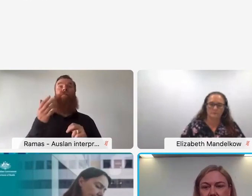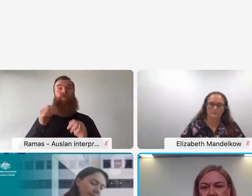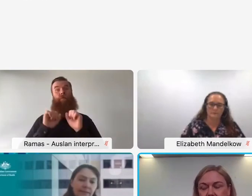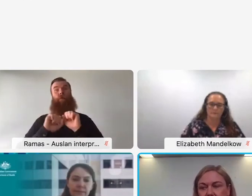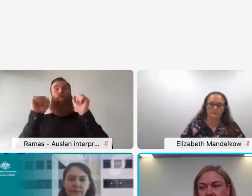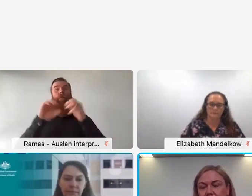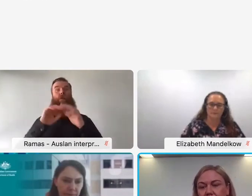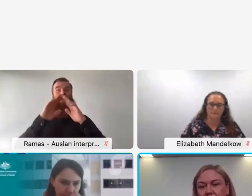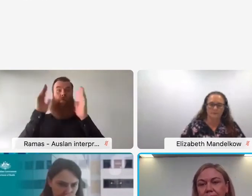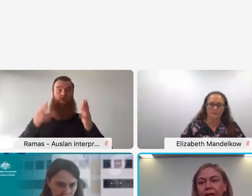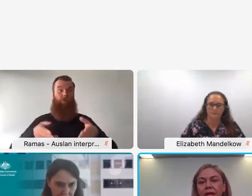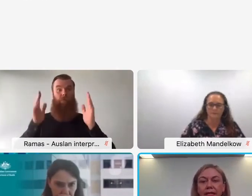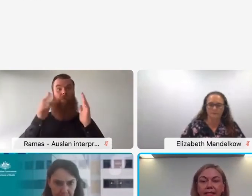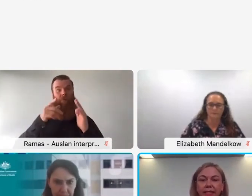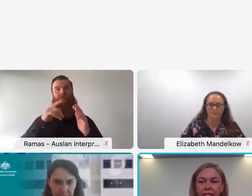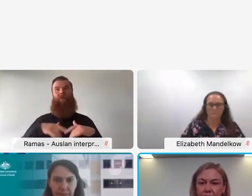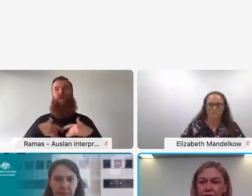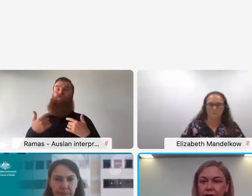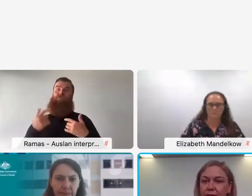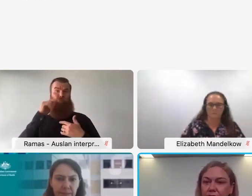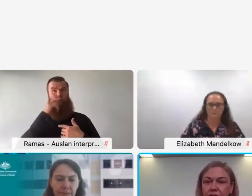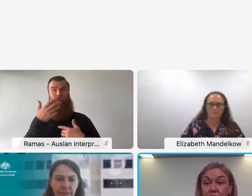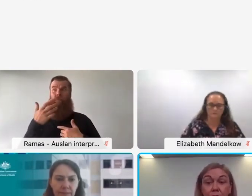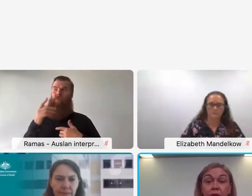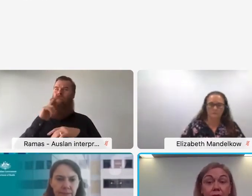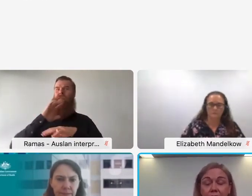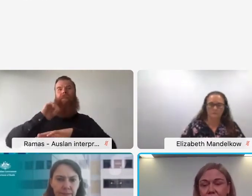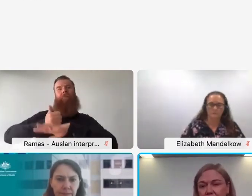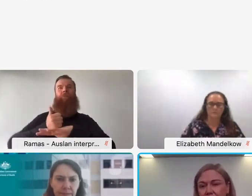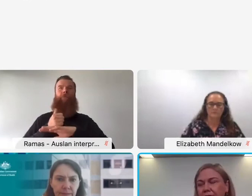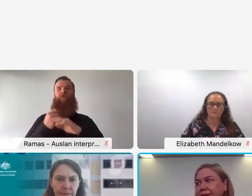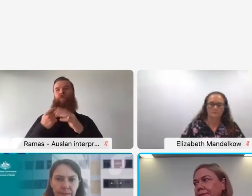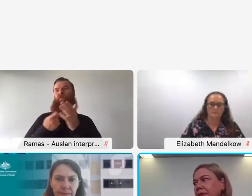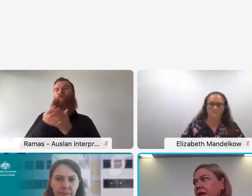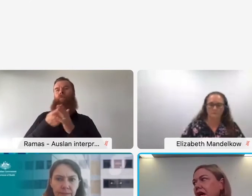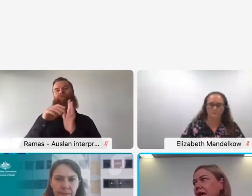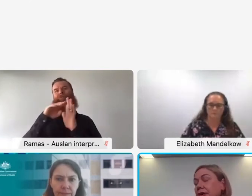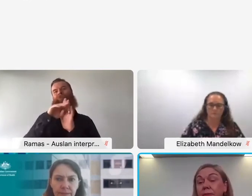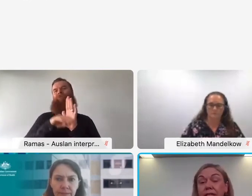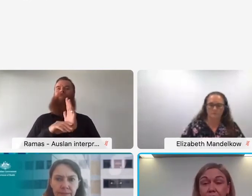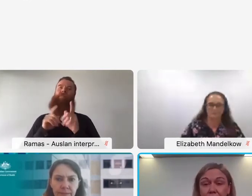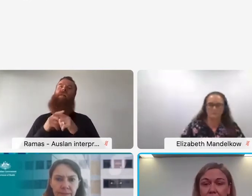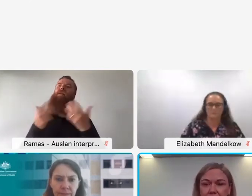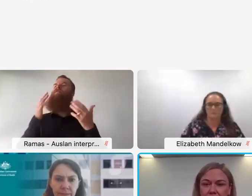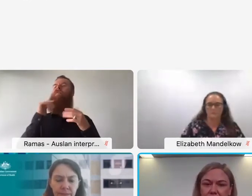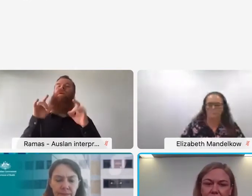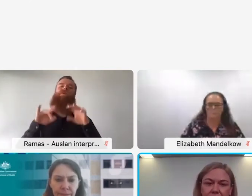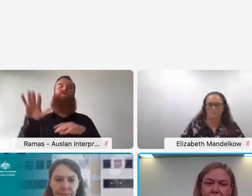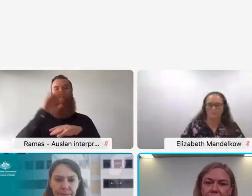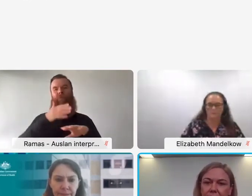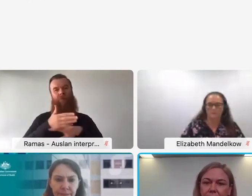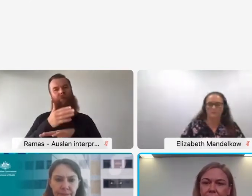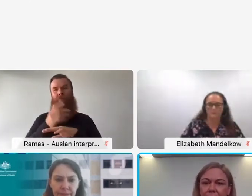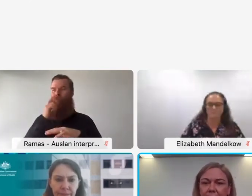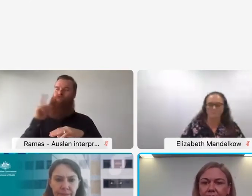set the lease conditions just as you would any Australian worker. Accommodation can be